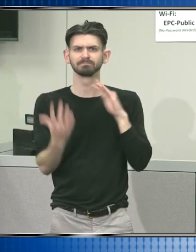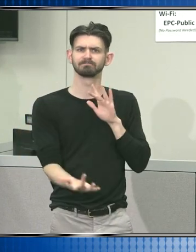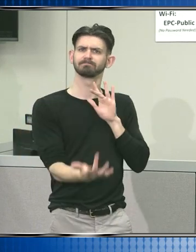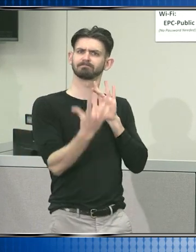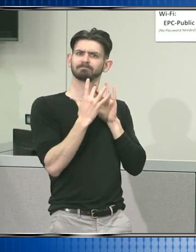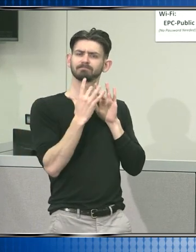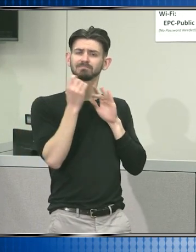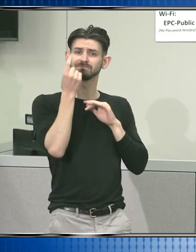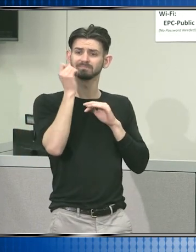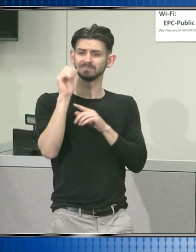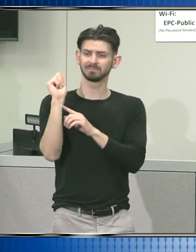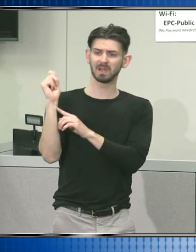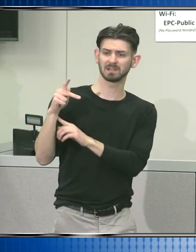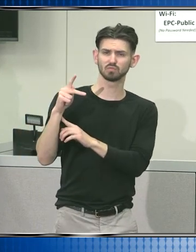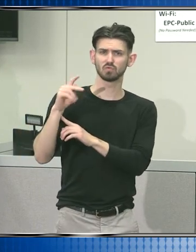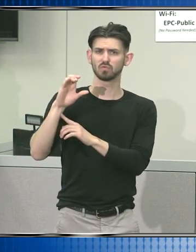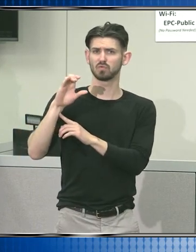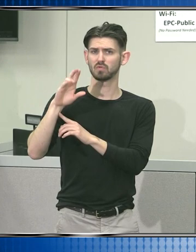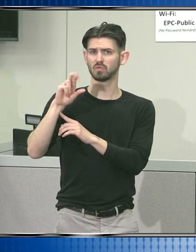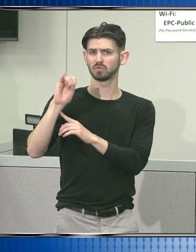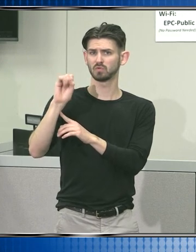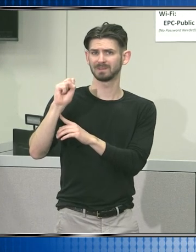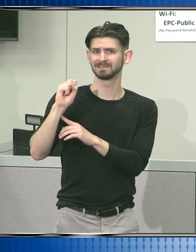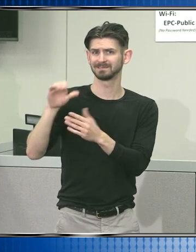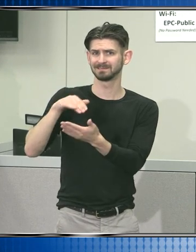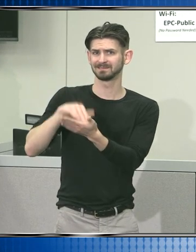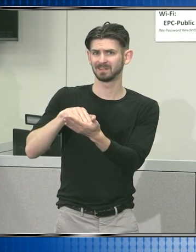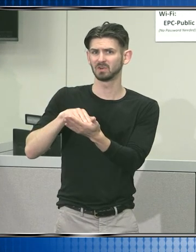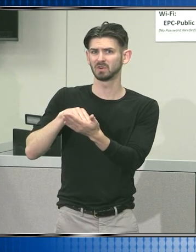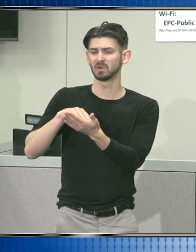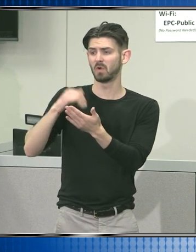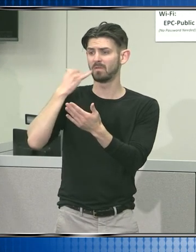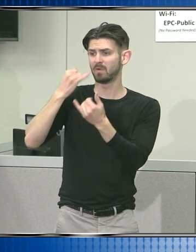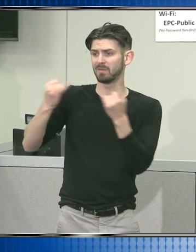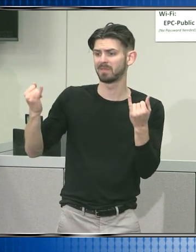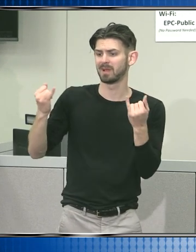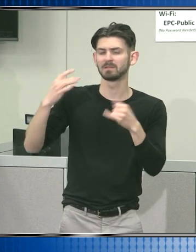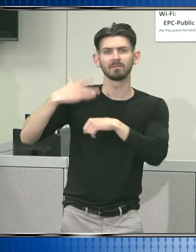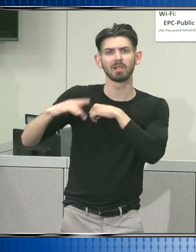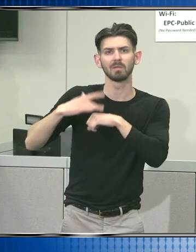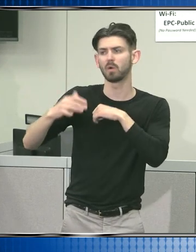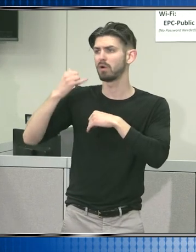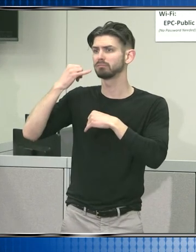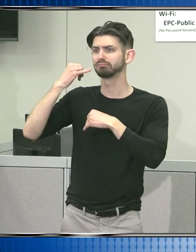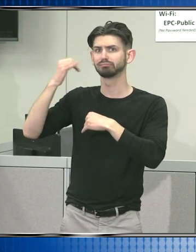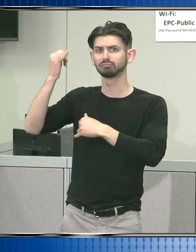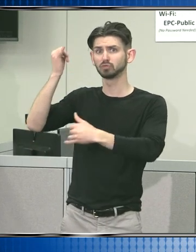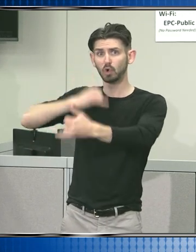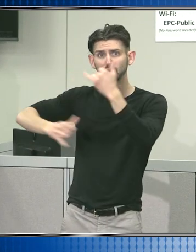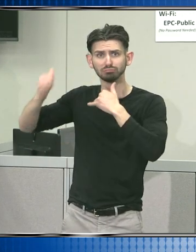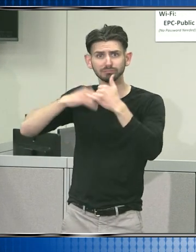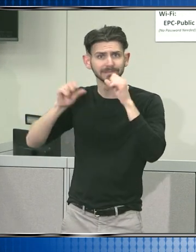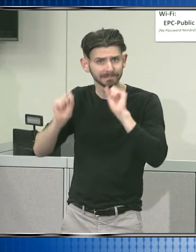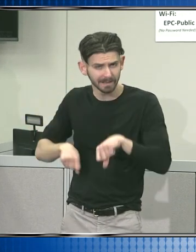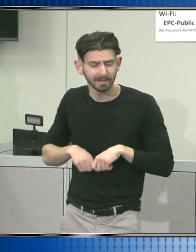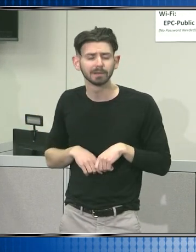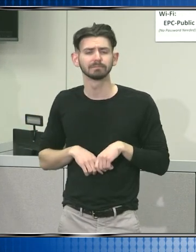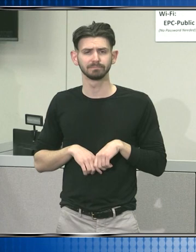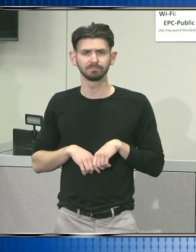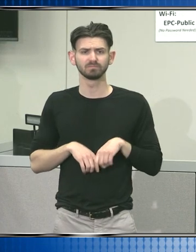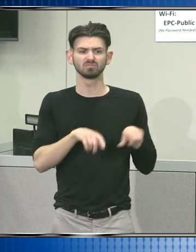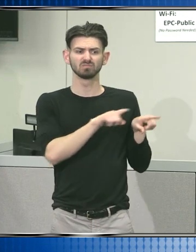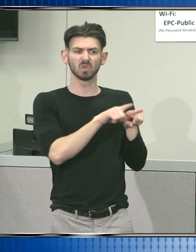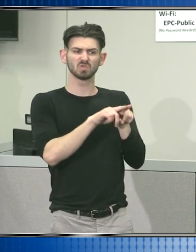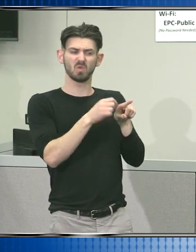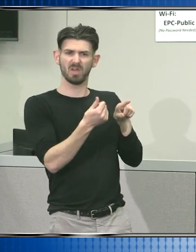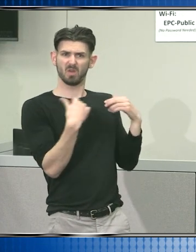Pointe Crisis Center and our telephone lines are open. We're ready to serve you. We also have many other behavioral health members in our community ready to